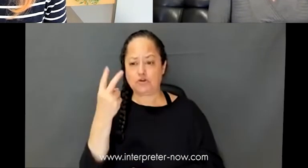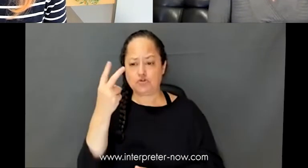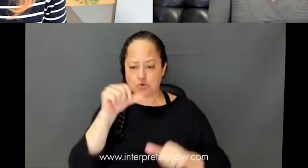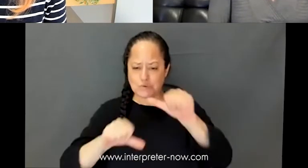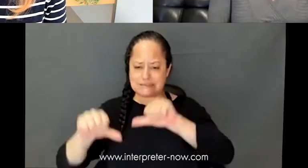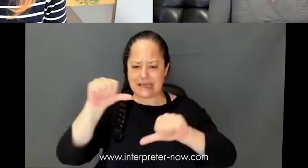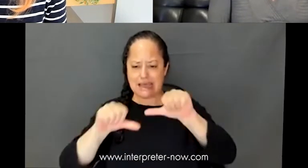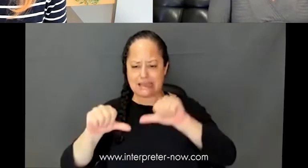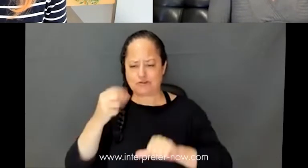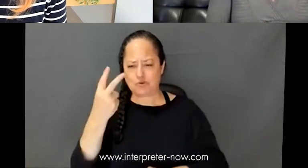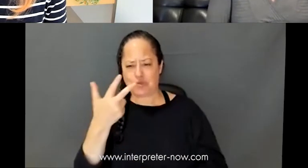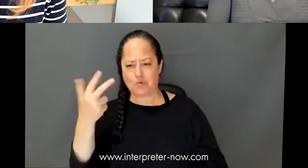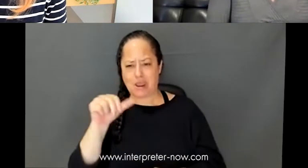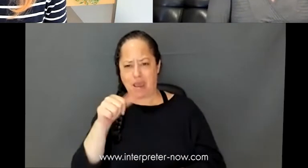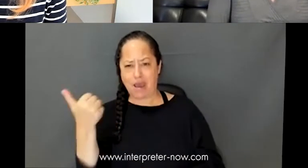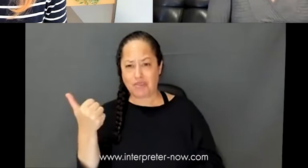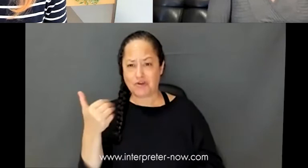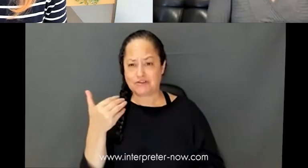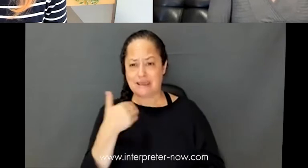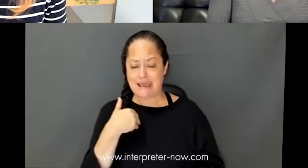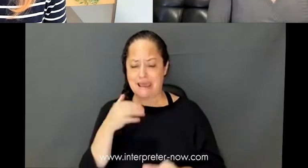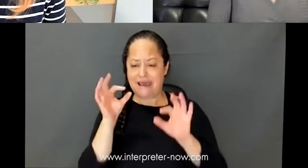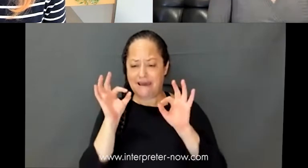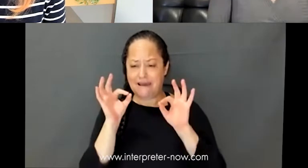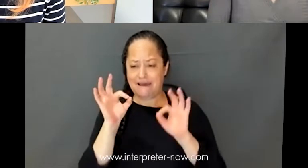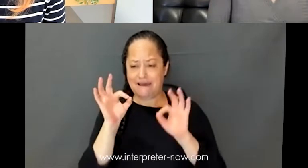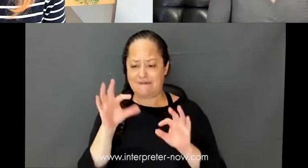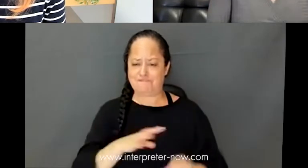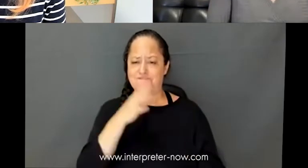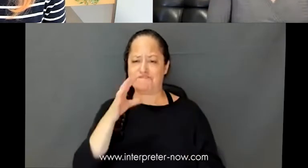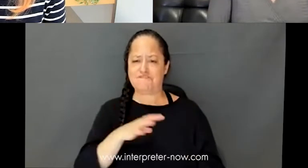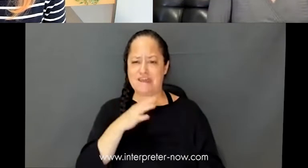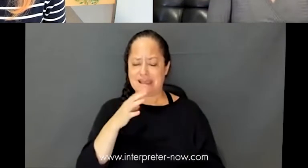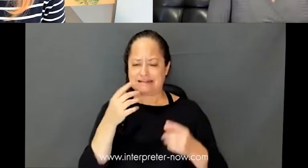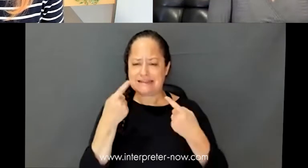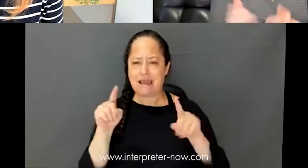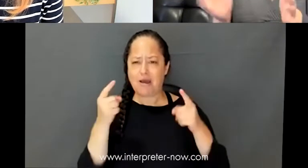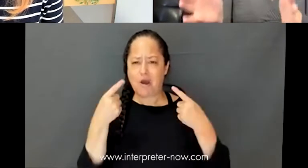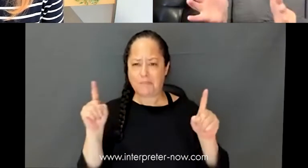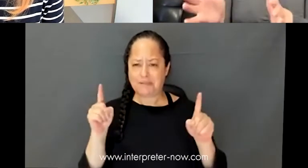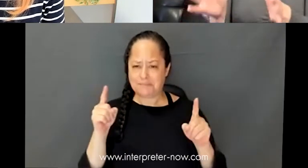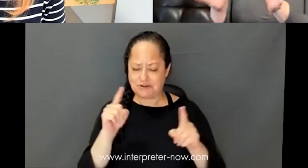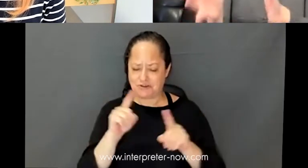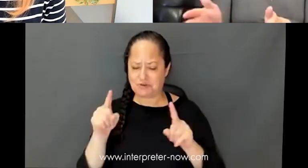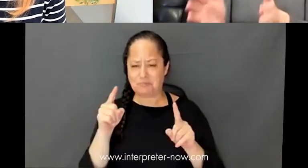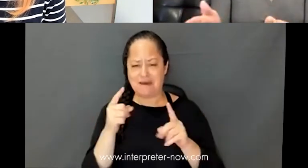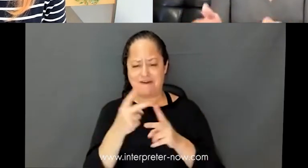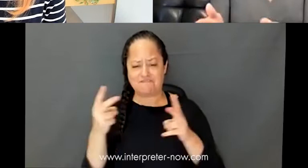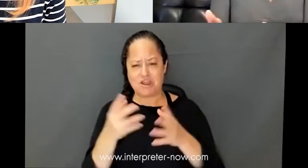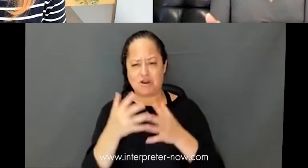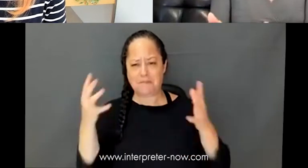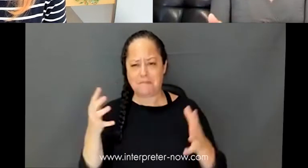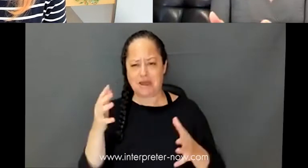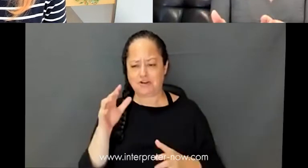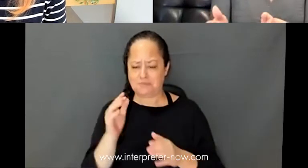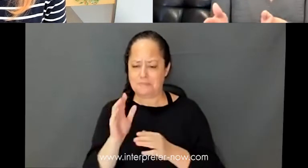others. Had some fancy smancy accomplishments along the way, but this is very much the latter third